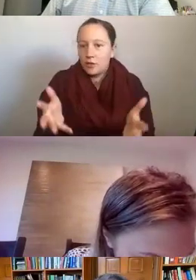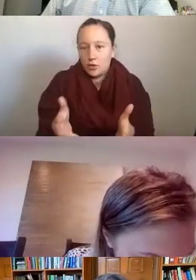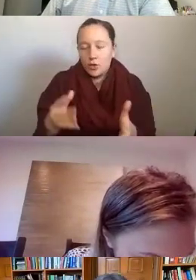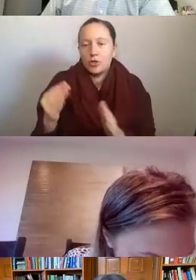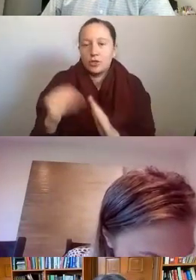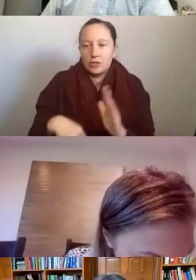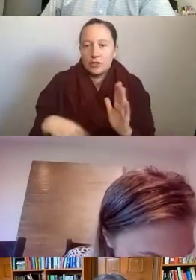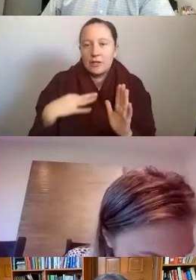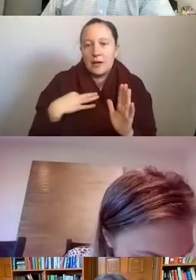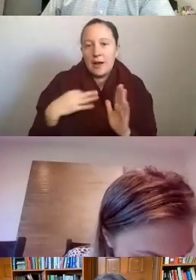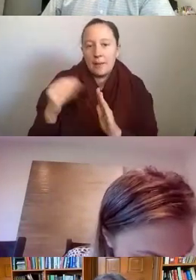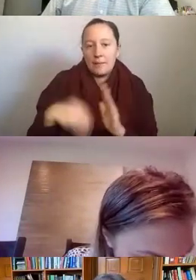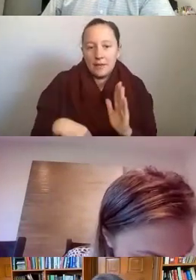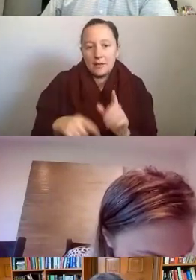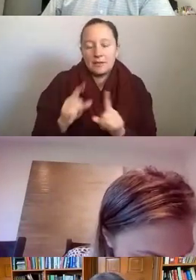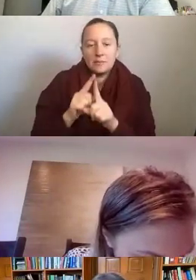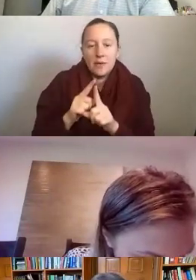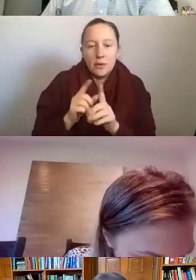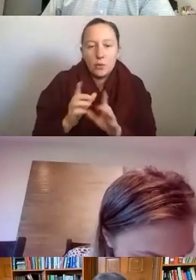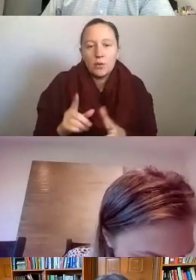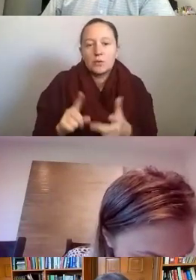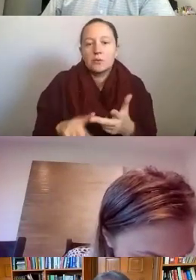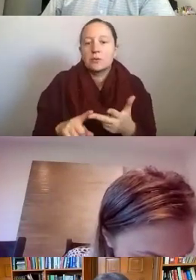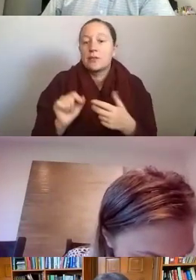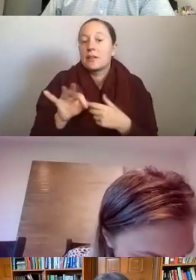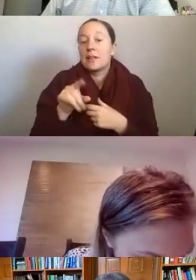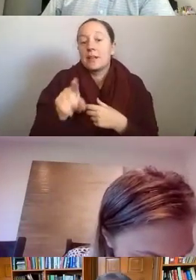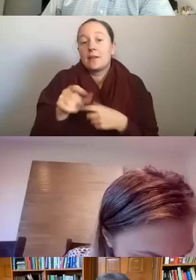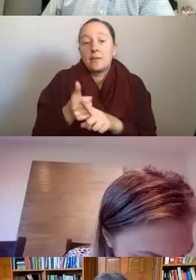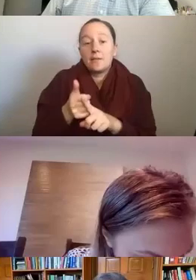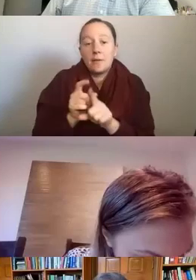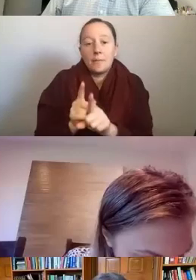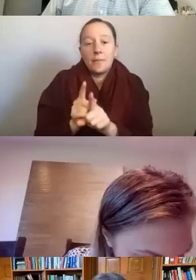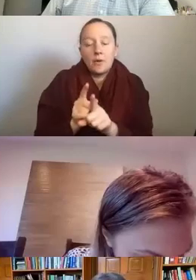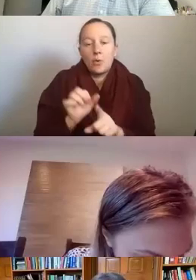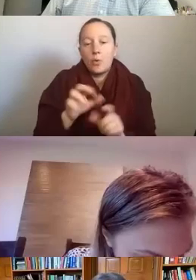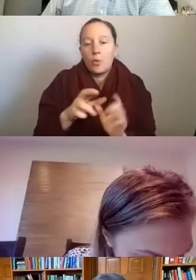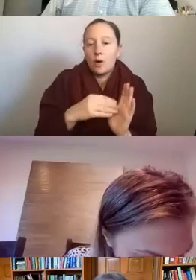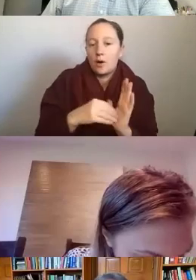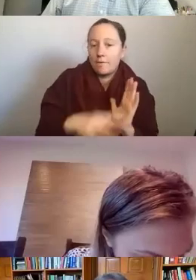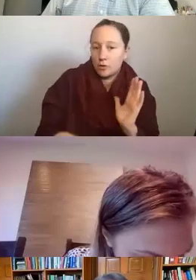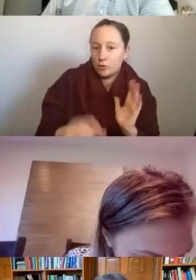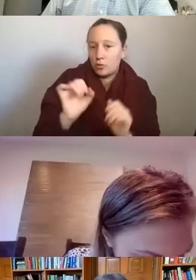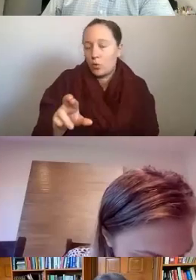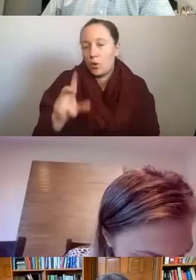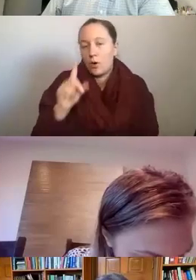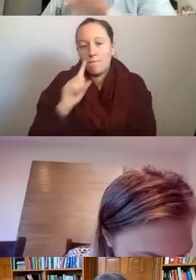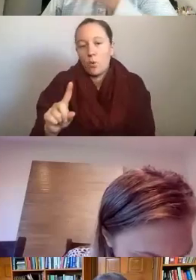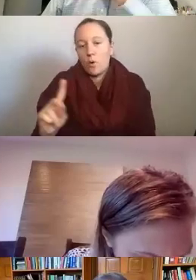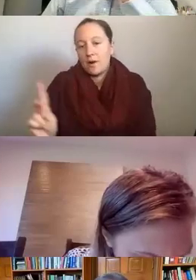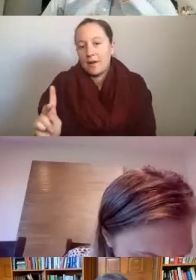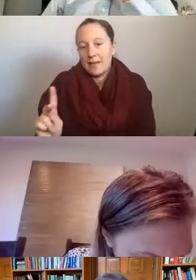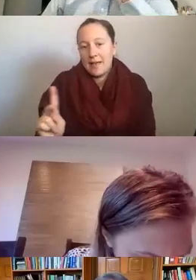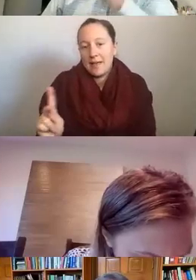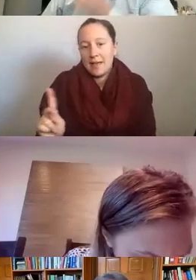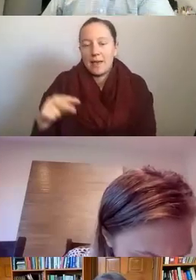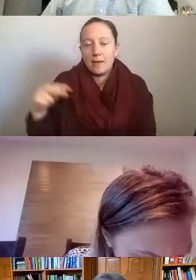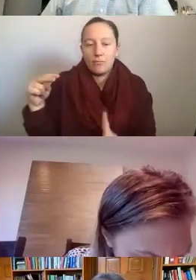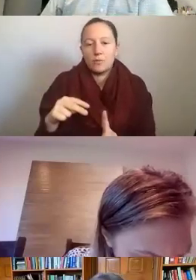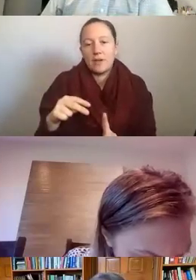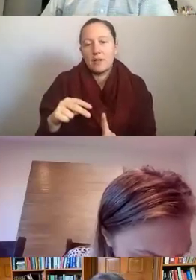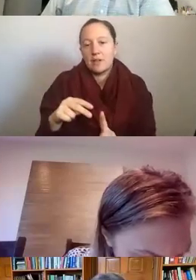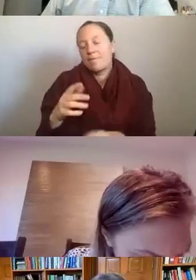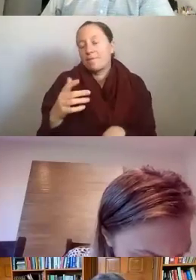applicants, mentors. Actually, if you're a mentor of a student or a mentor of a K prospective K